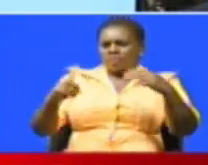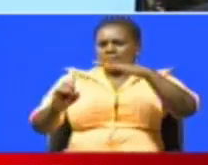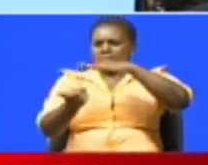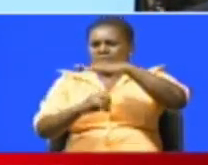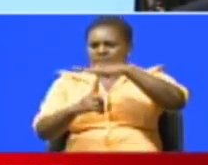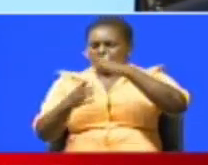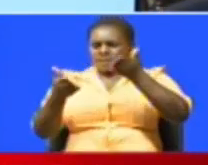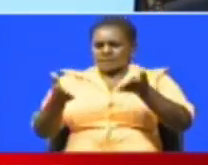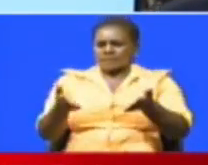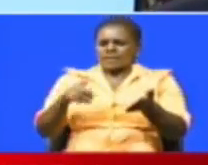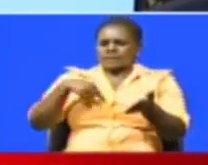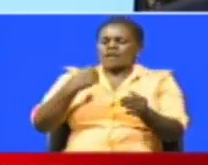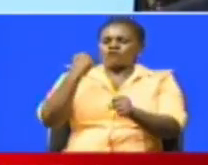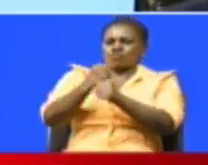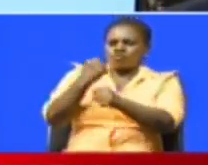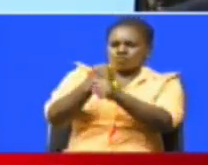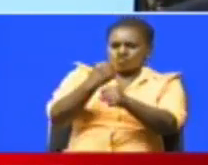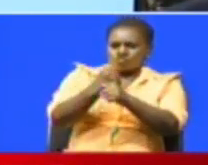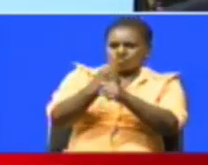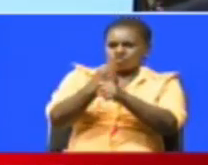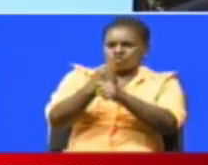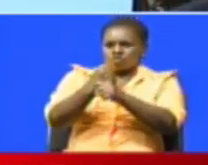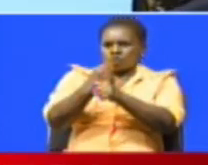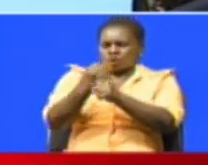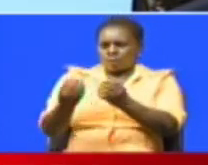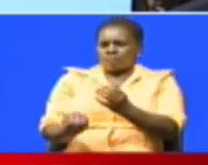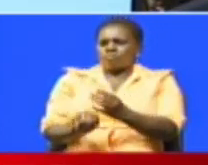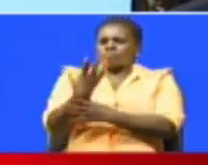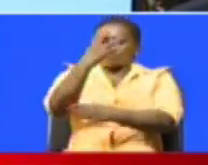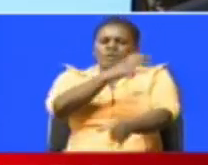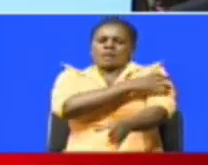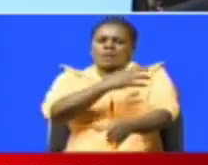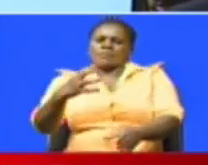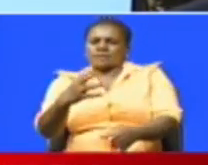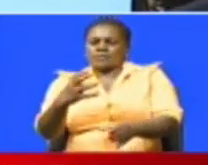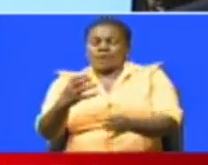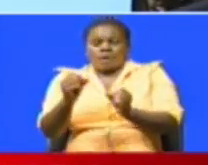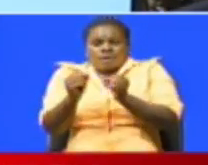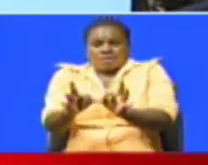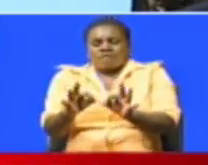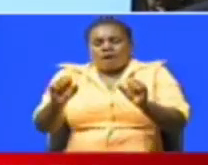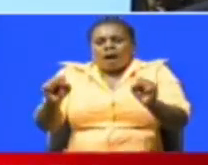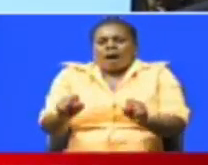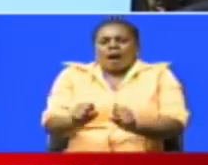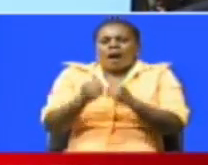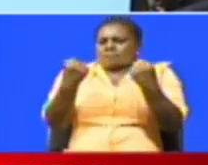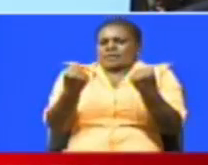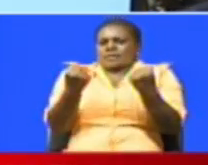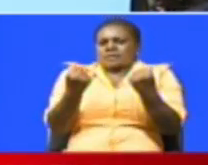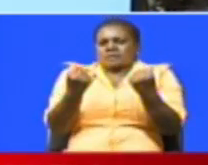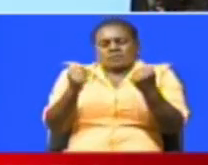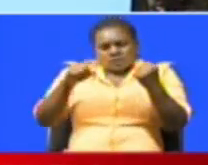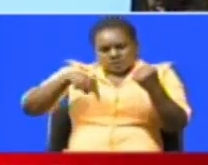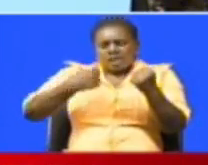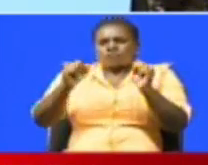this is exactly what we have been doing, developing our capacity so that in any eventuality, we can at least be